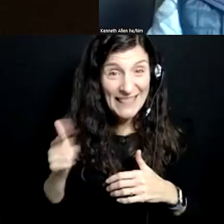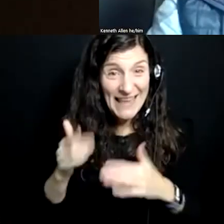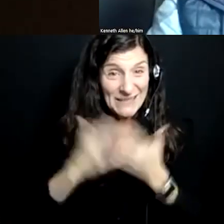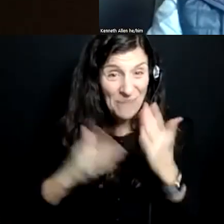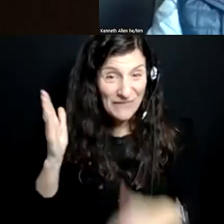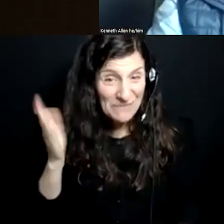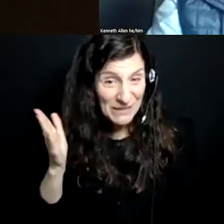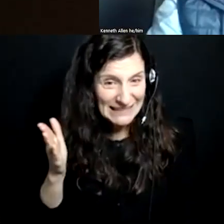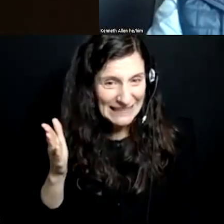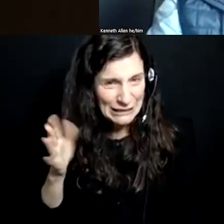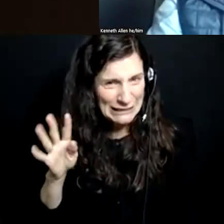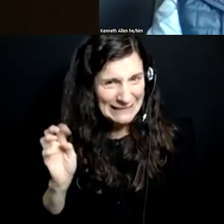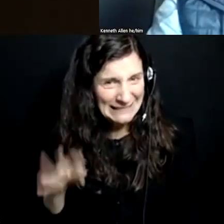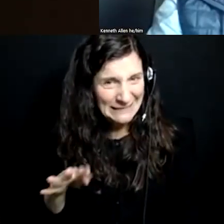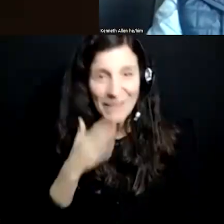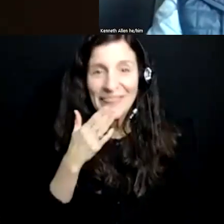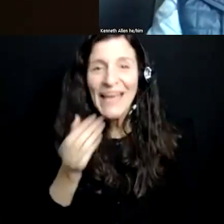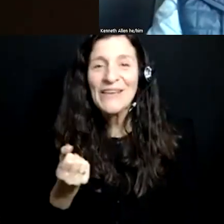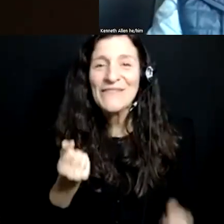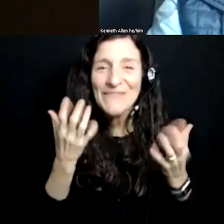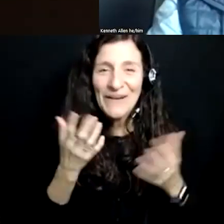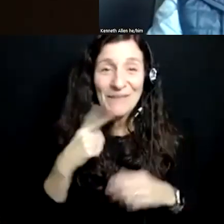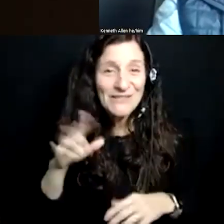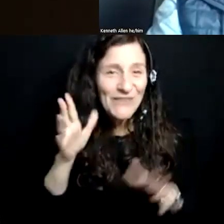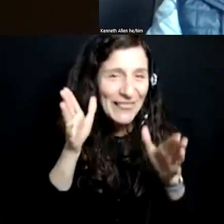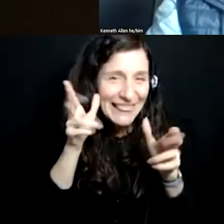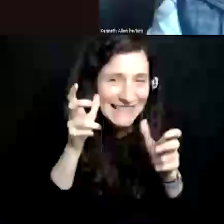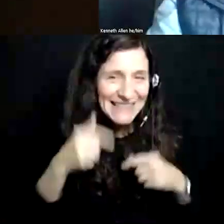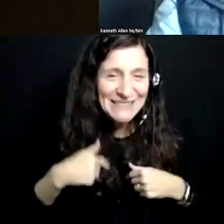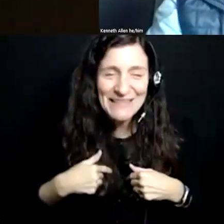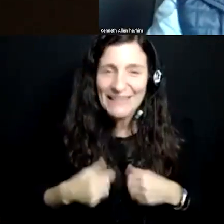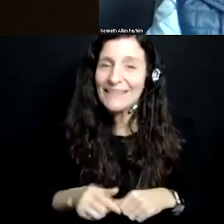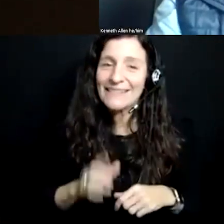presentation, but thank you very much for listening to me today talk about our program.